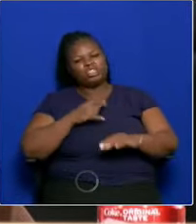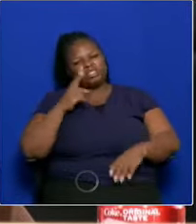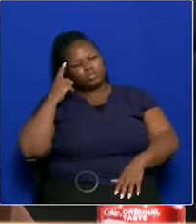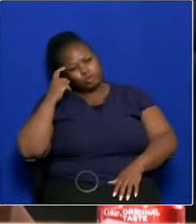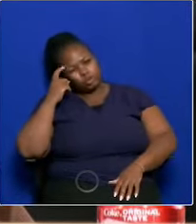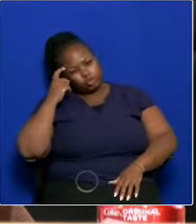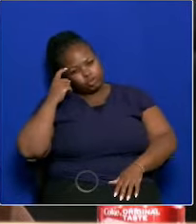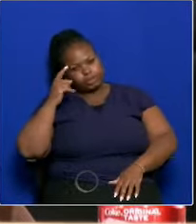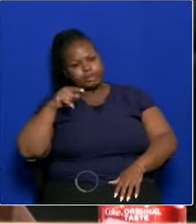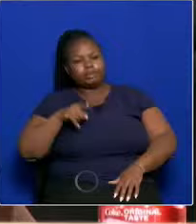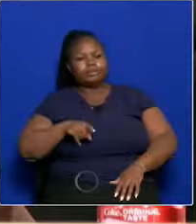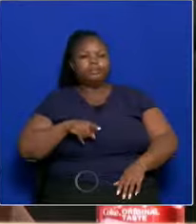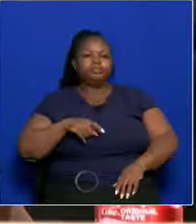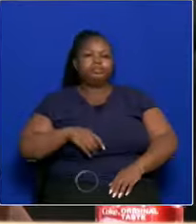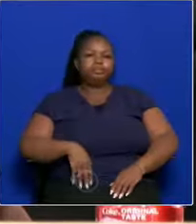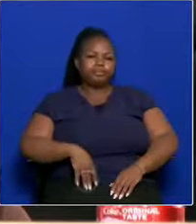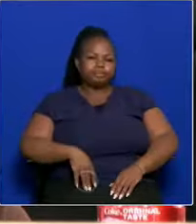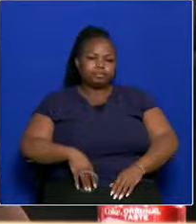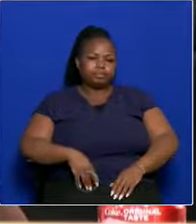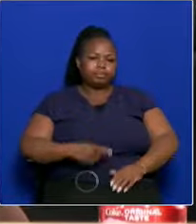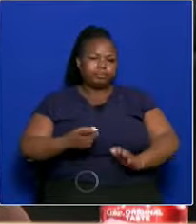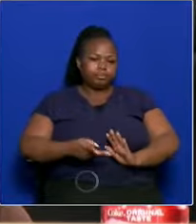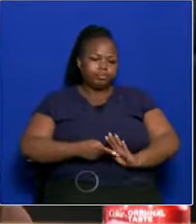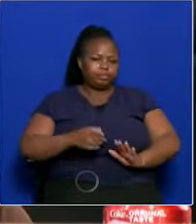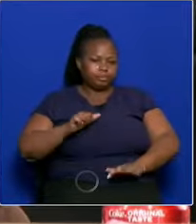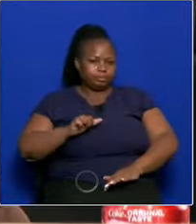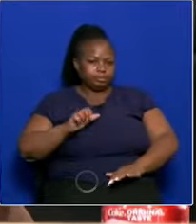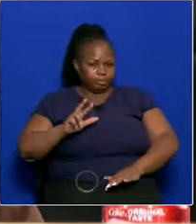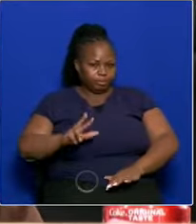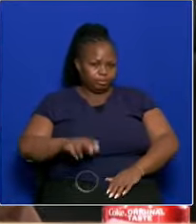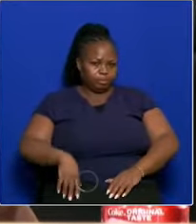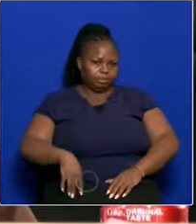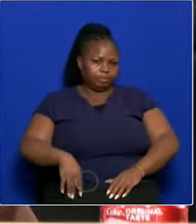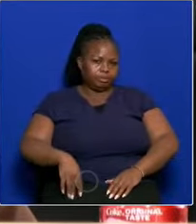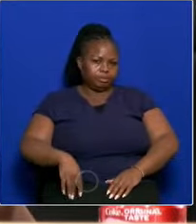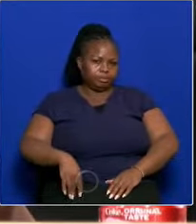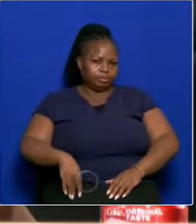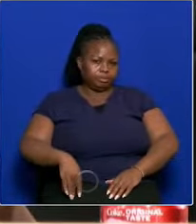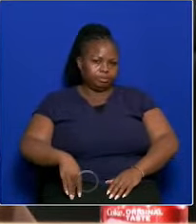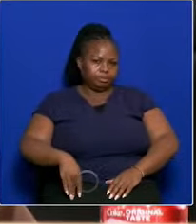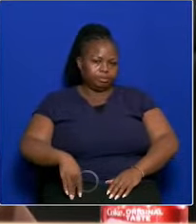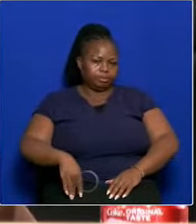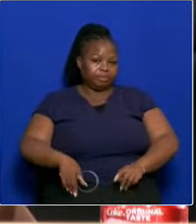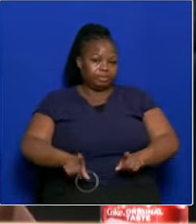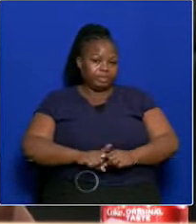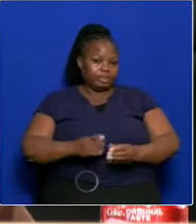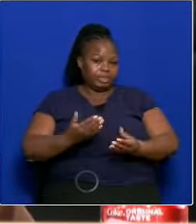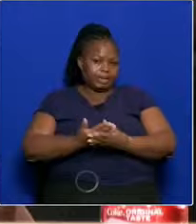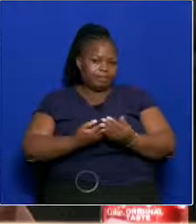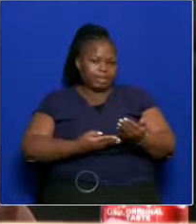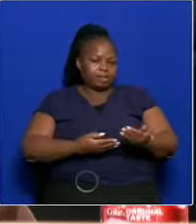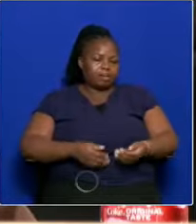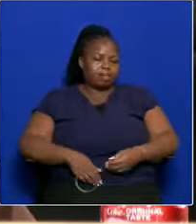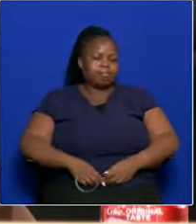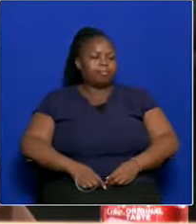to page 68 of the same bundle.